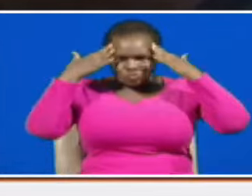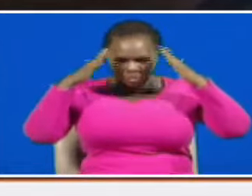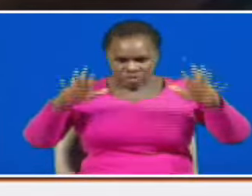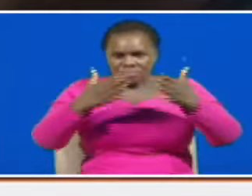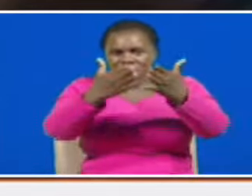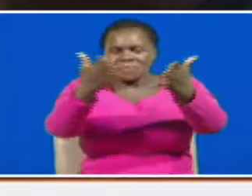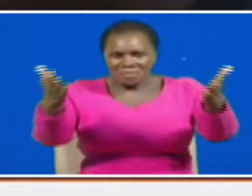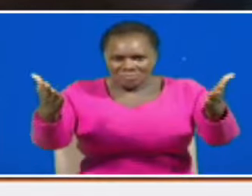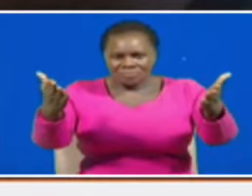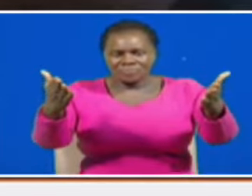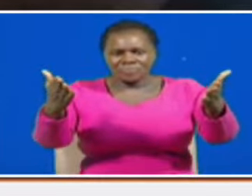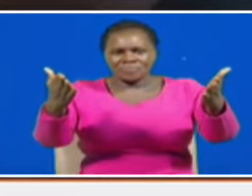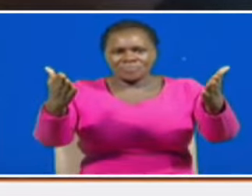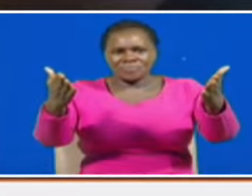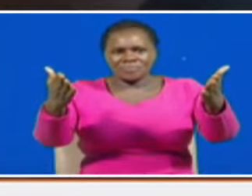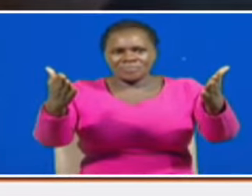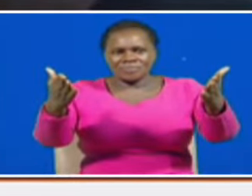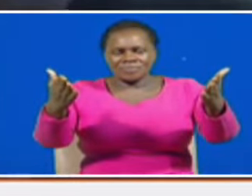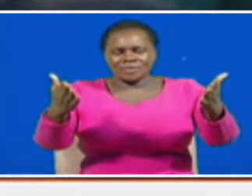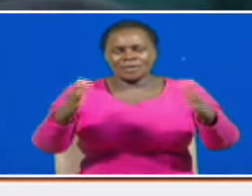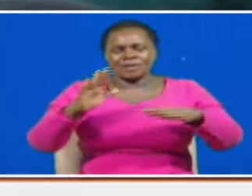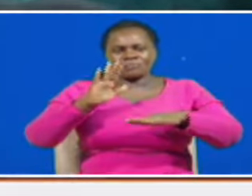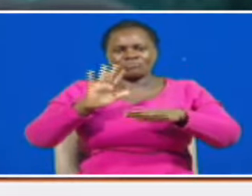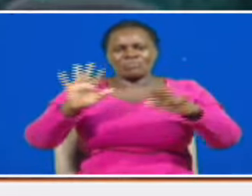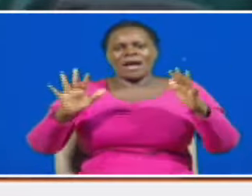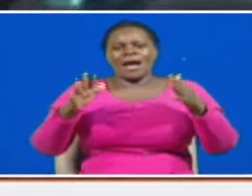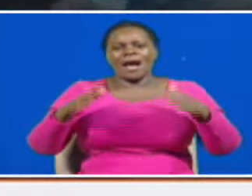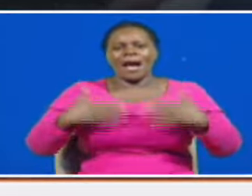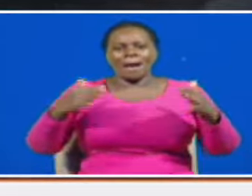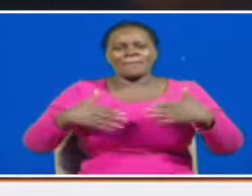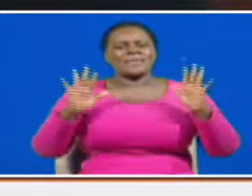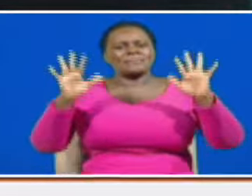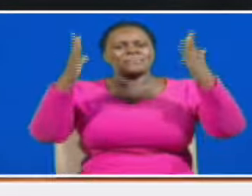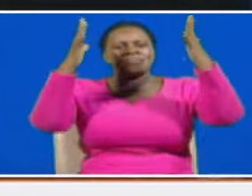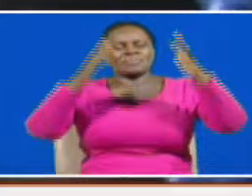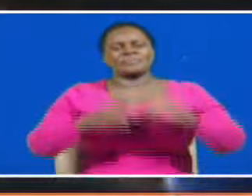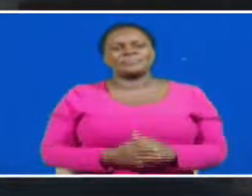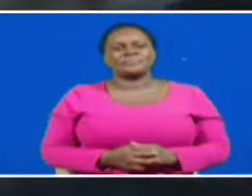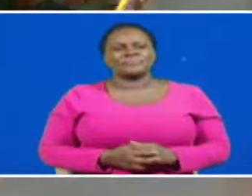and sisters, we say, Eid Mubarak. Tobias Chanji,